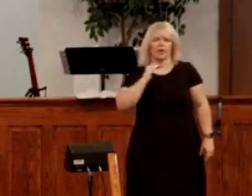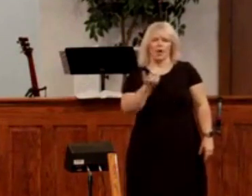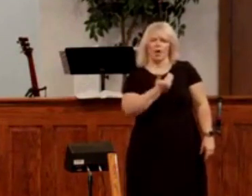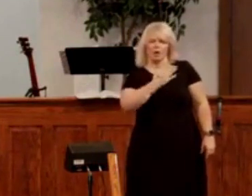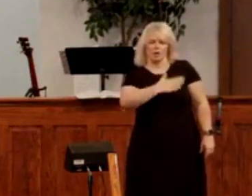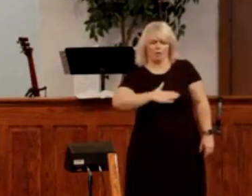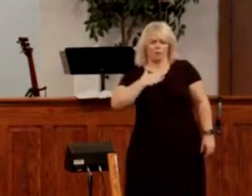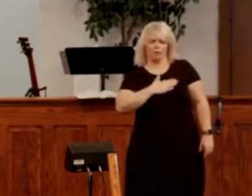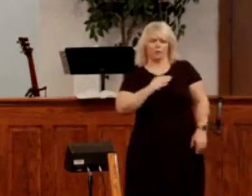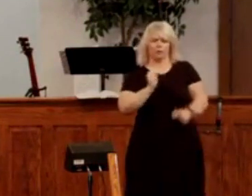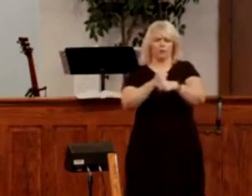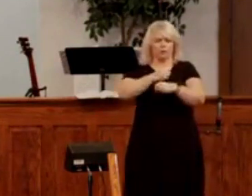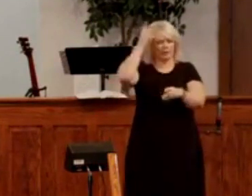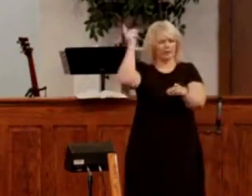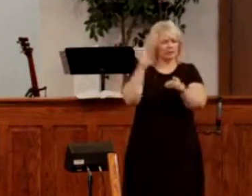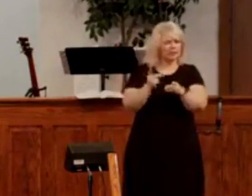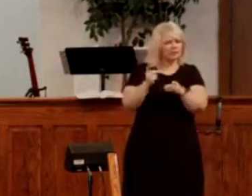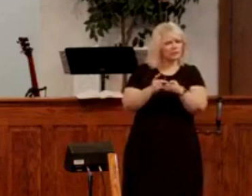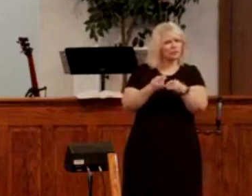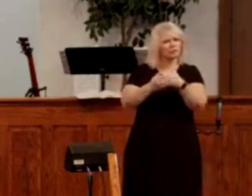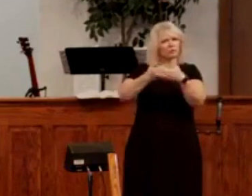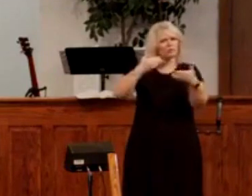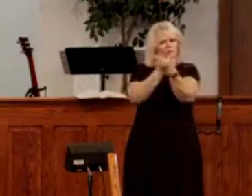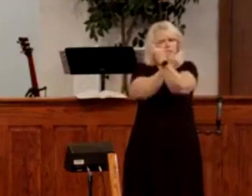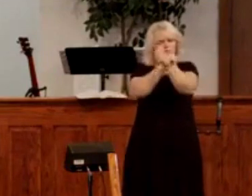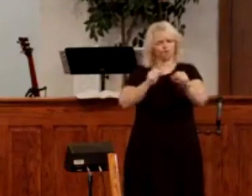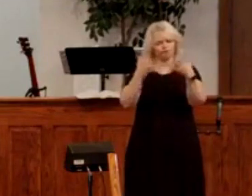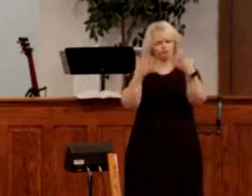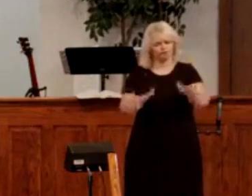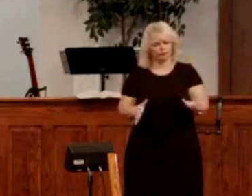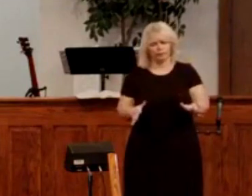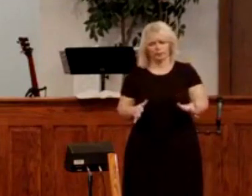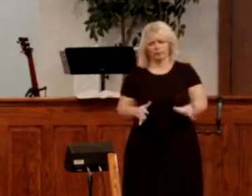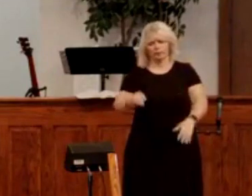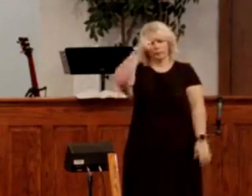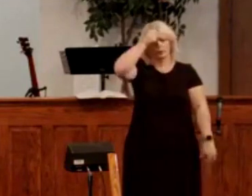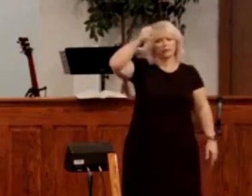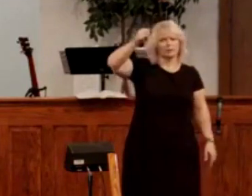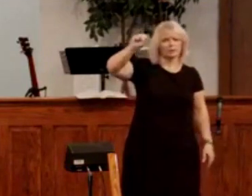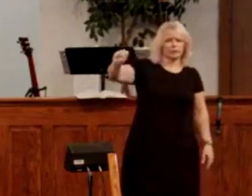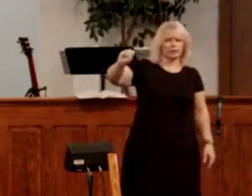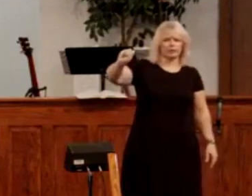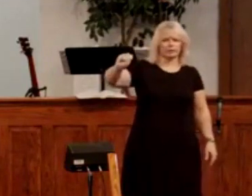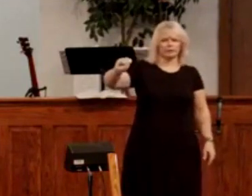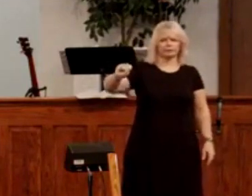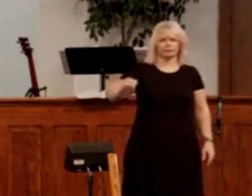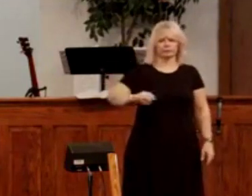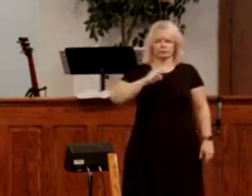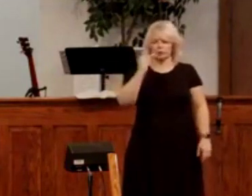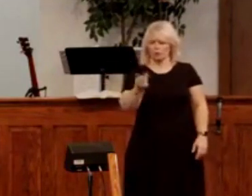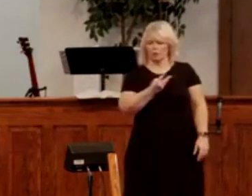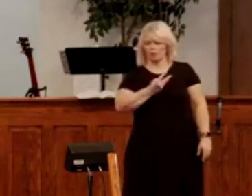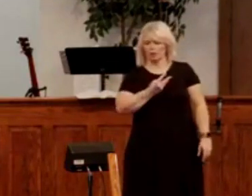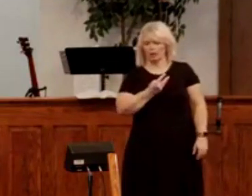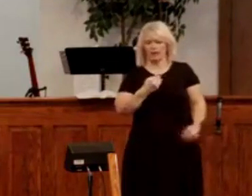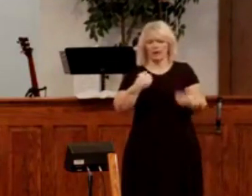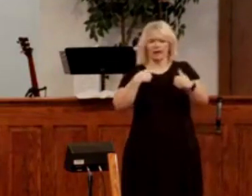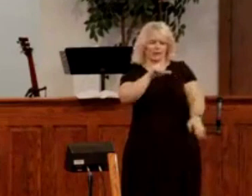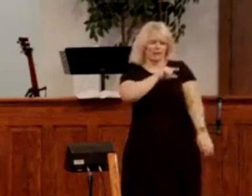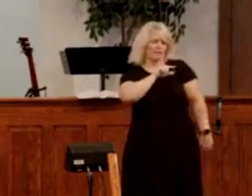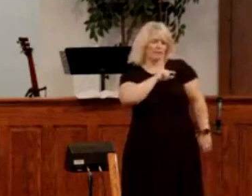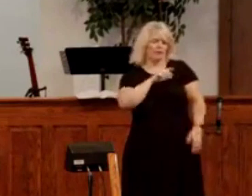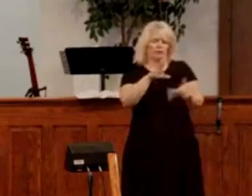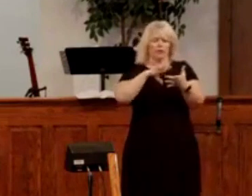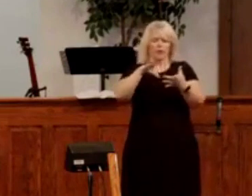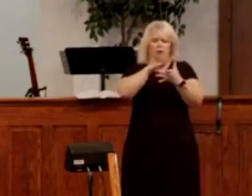we made decisions, and we made foolish decisions before we got saved. We were disobedient before we got saved. We had the conviction of the Holy